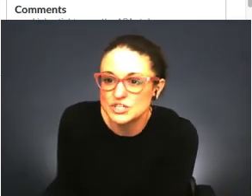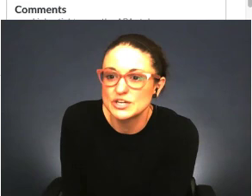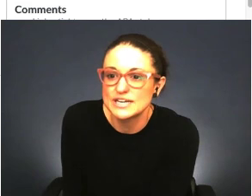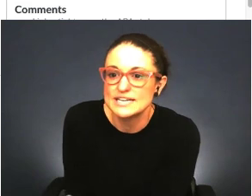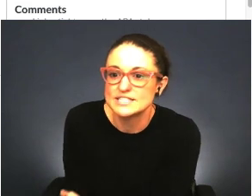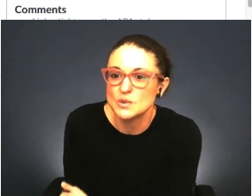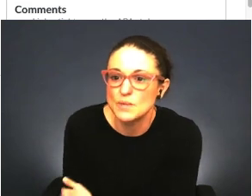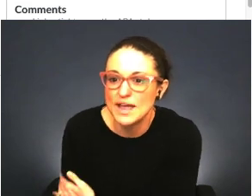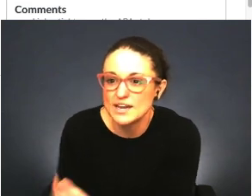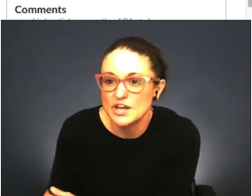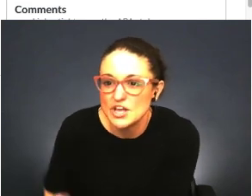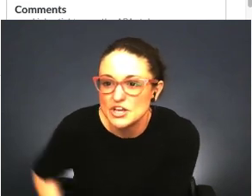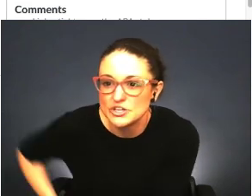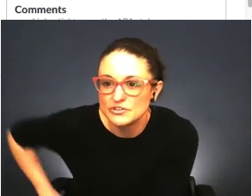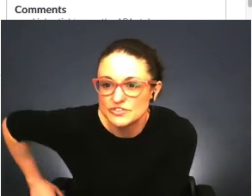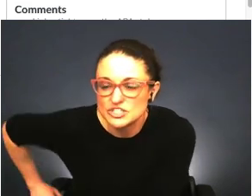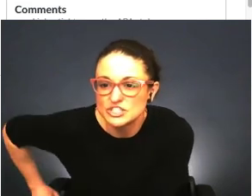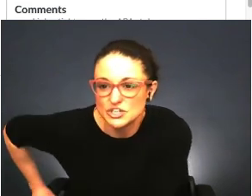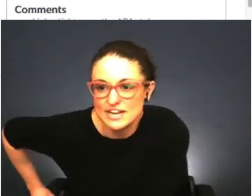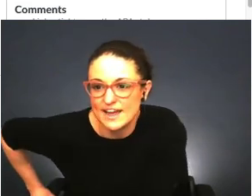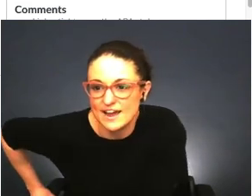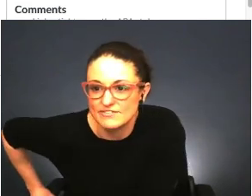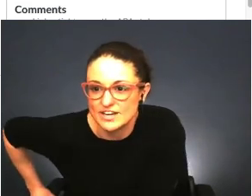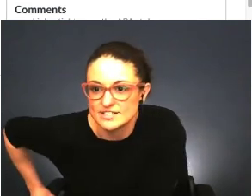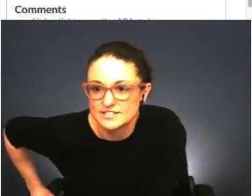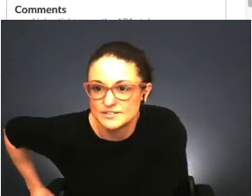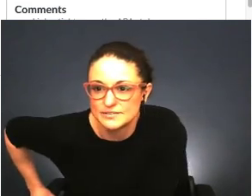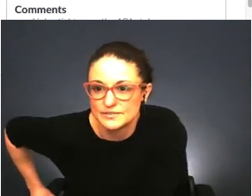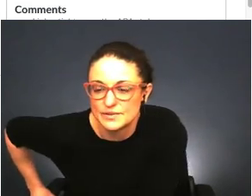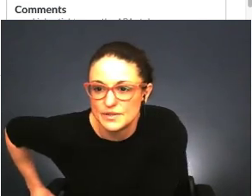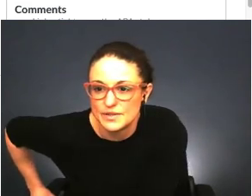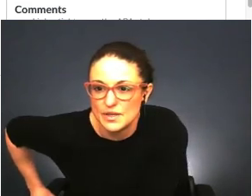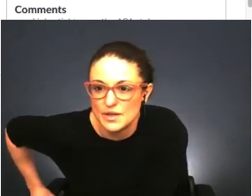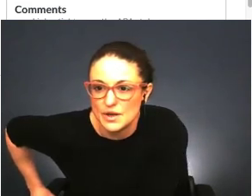I was curious, when you're first learning Canvas,